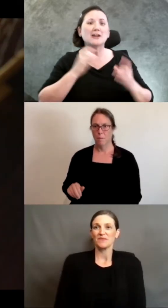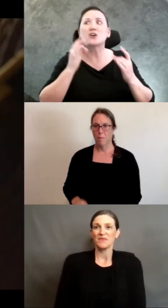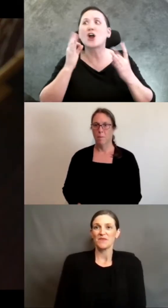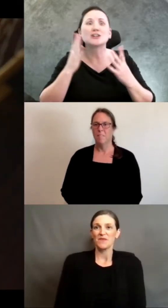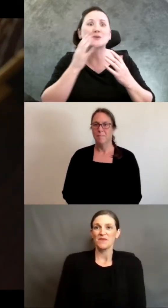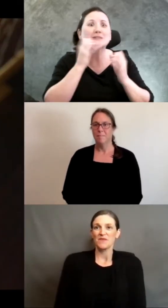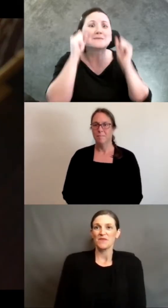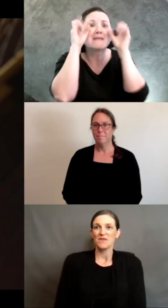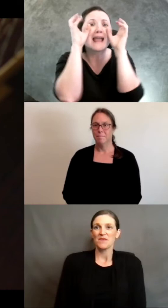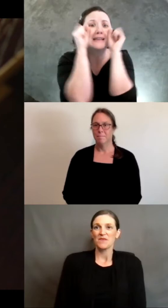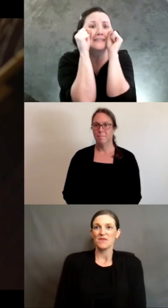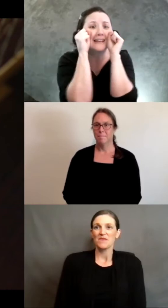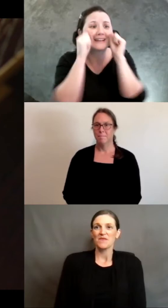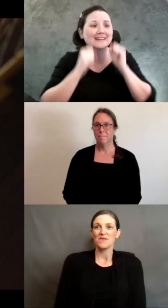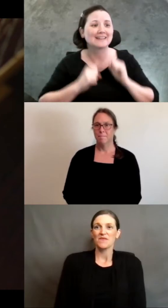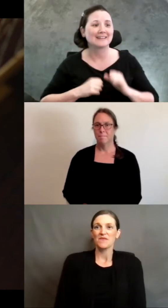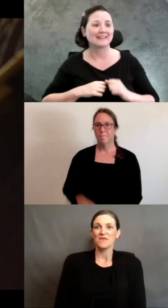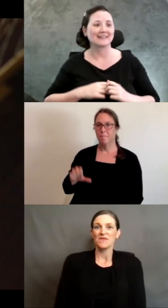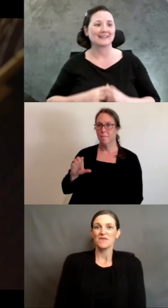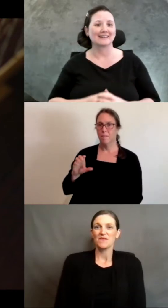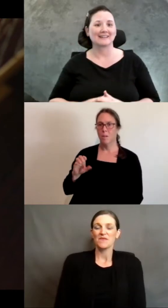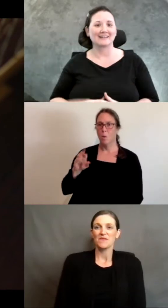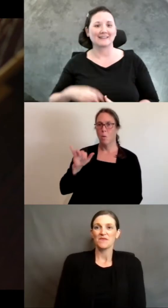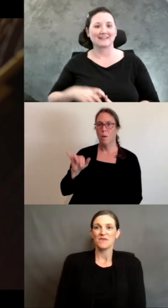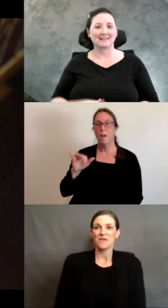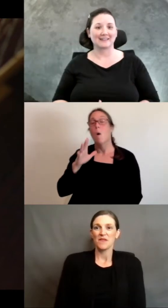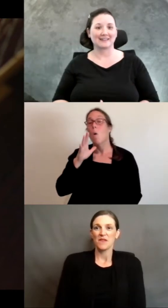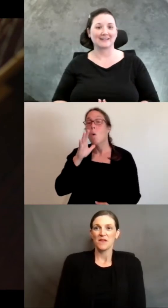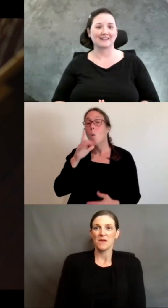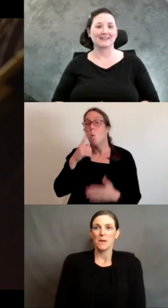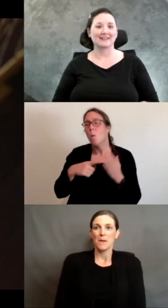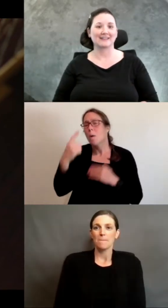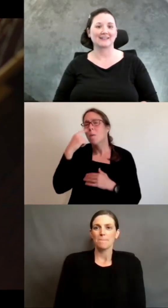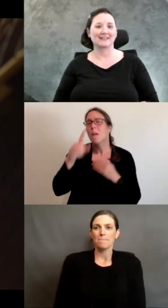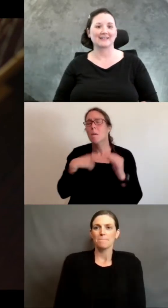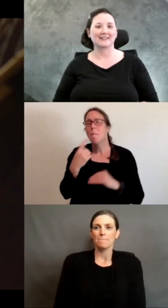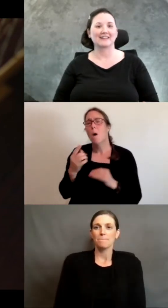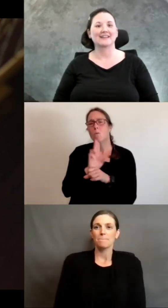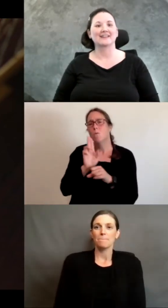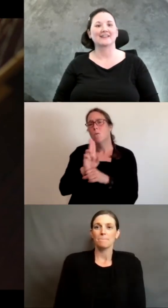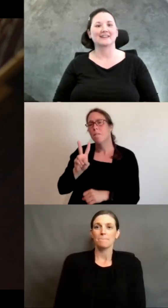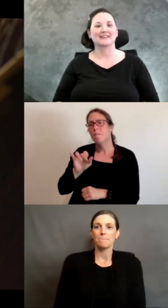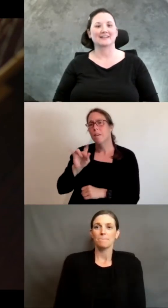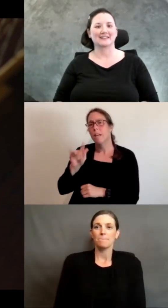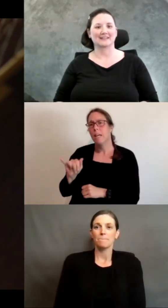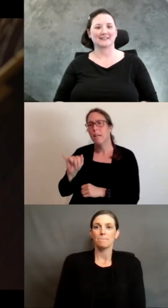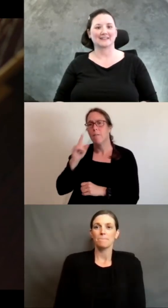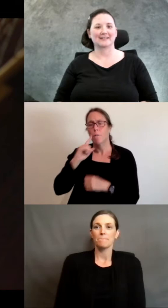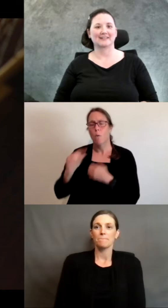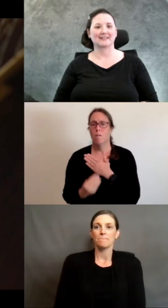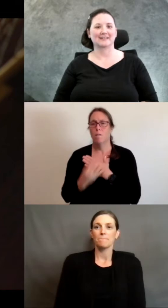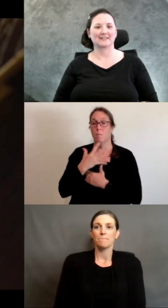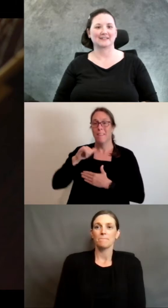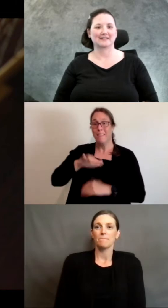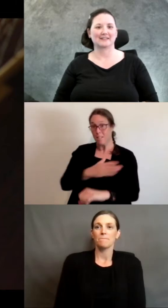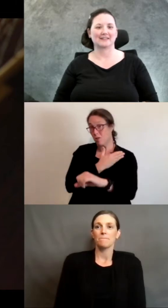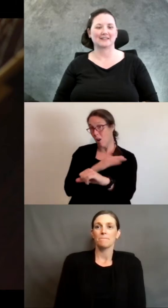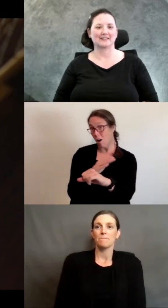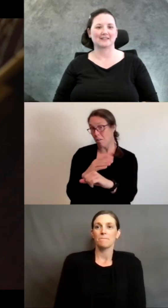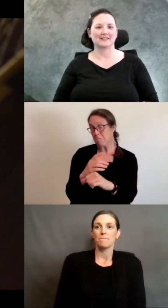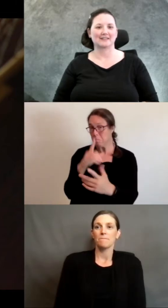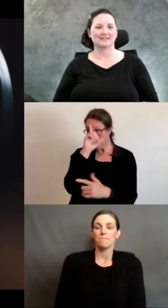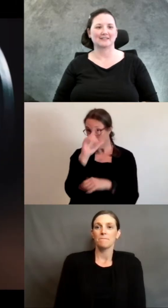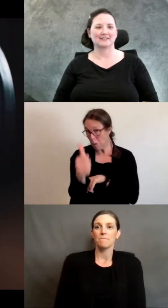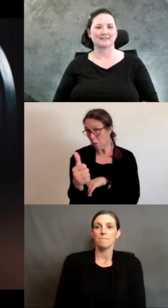maybe using Vicky for our inspiration going into working on this song? It's up to you. It seems like it was meant to